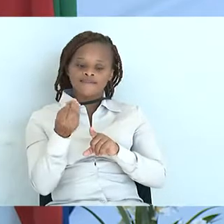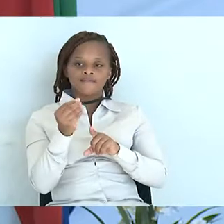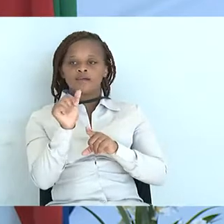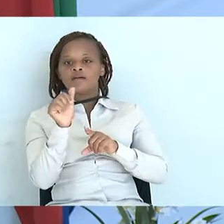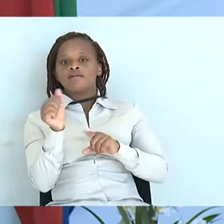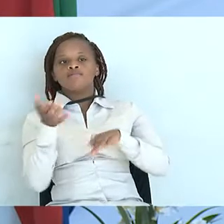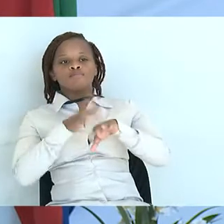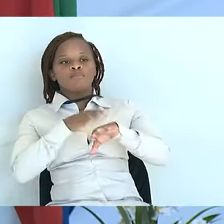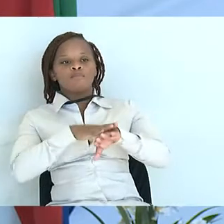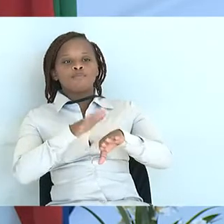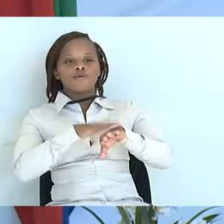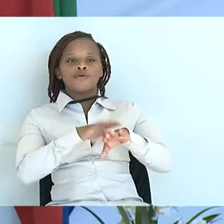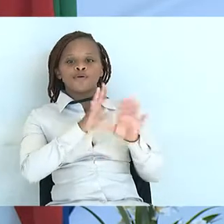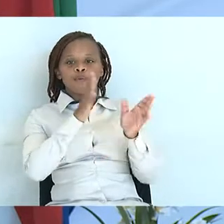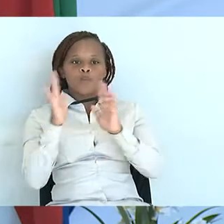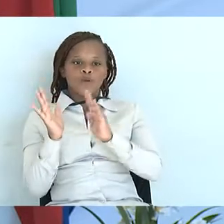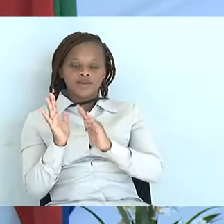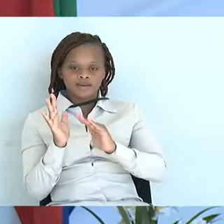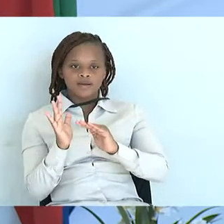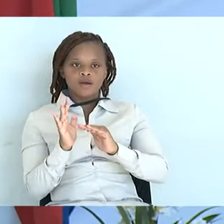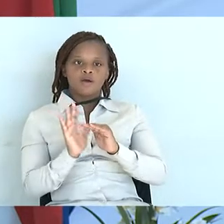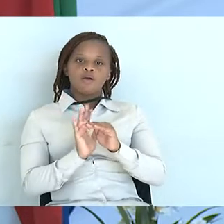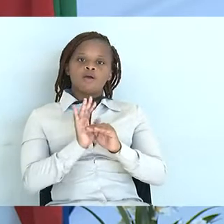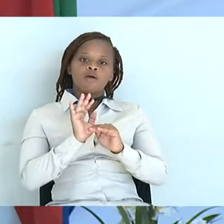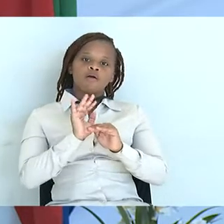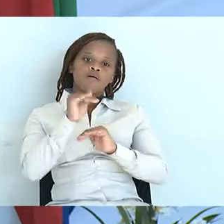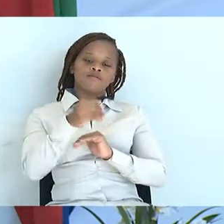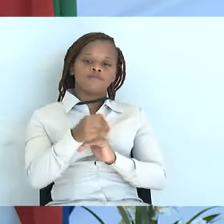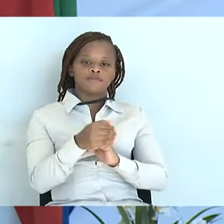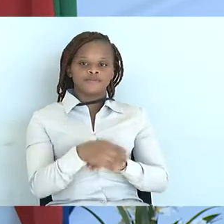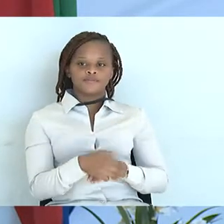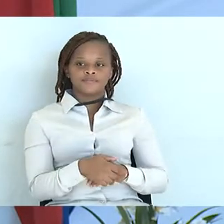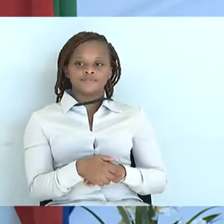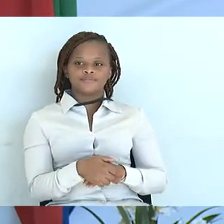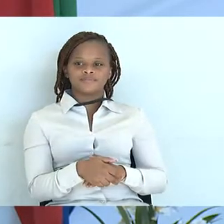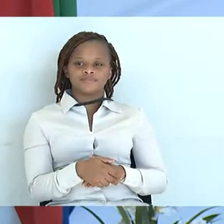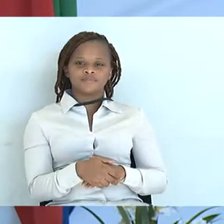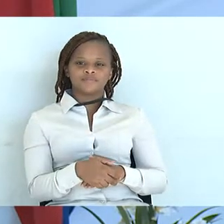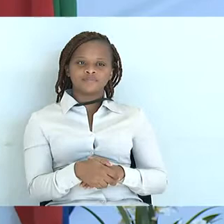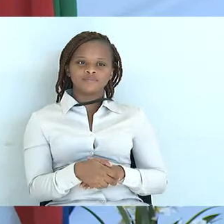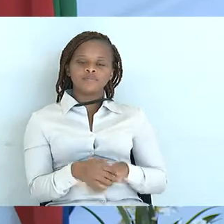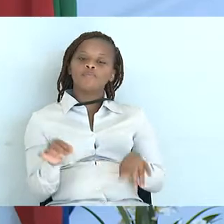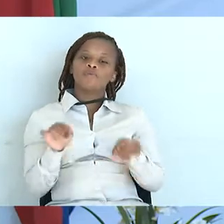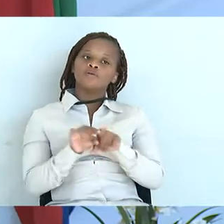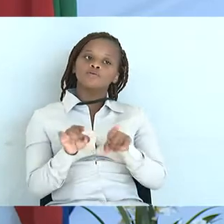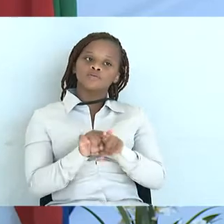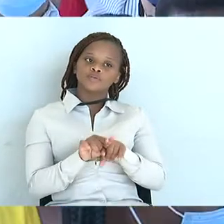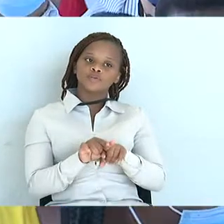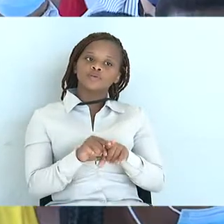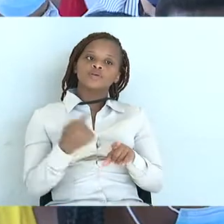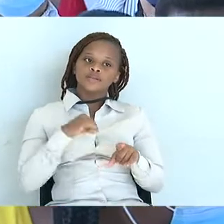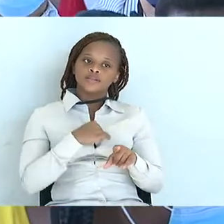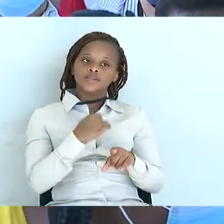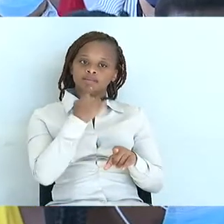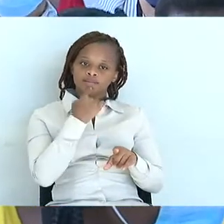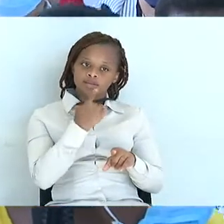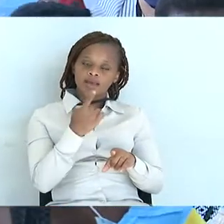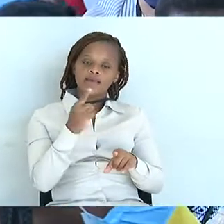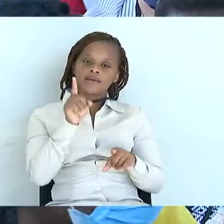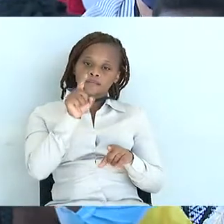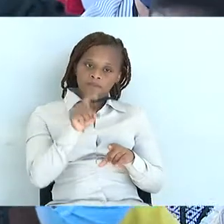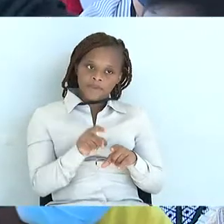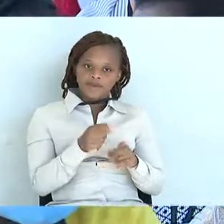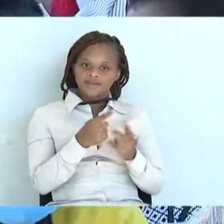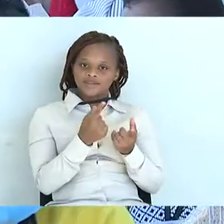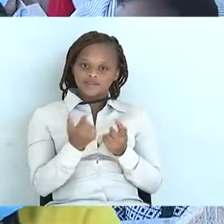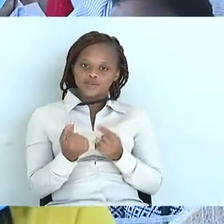It presents an opportunity for participation in the renewable energy program. And we're saying we've got to be intentional and come up with